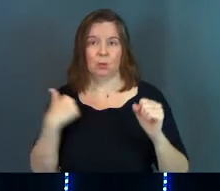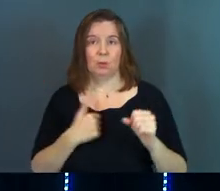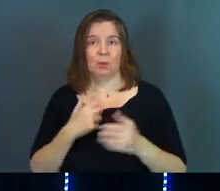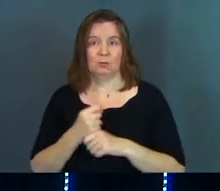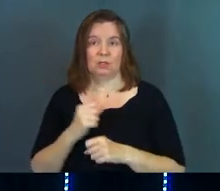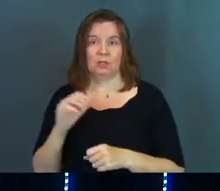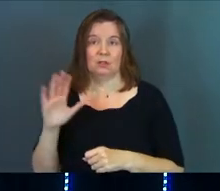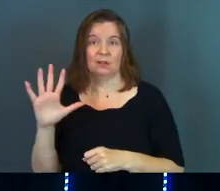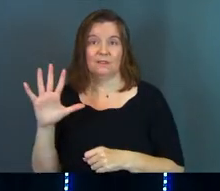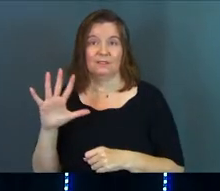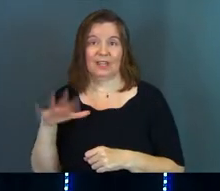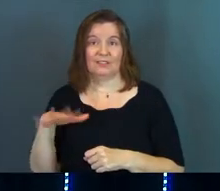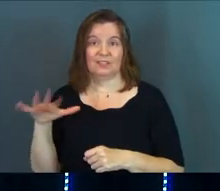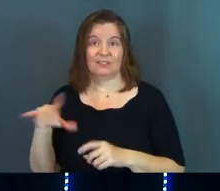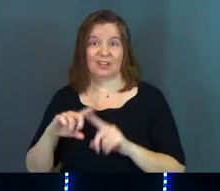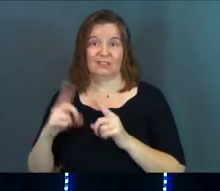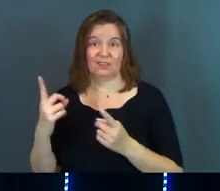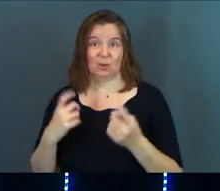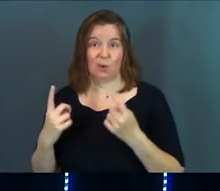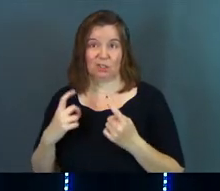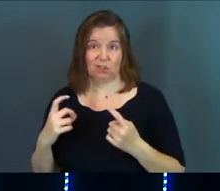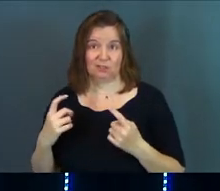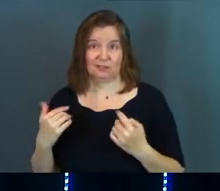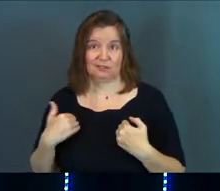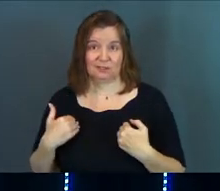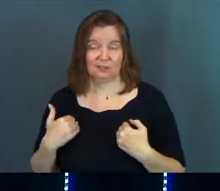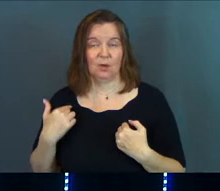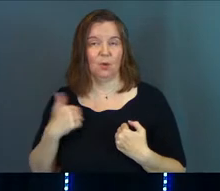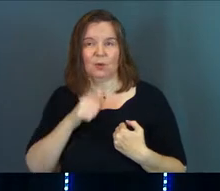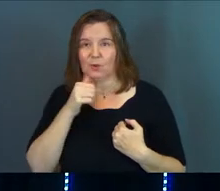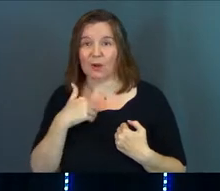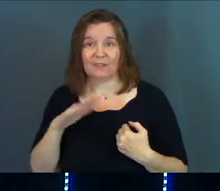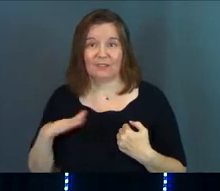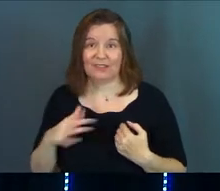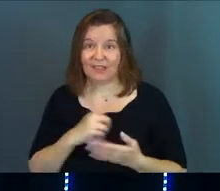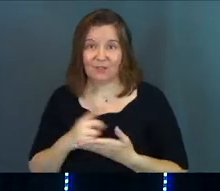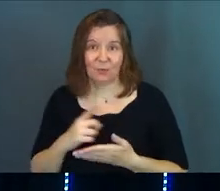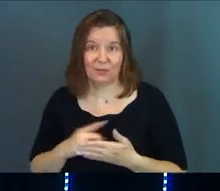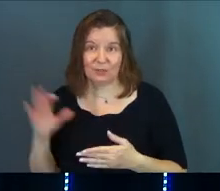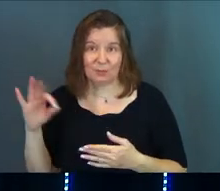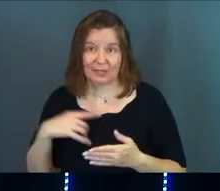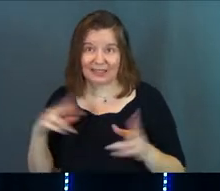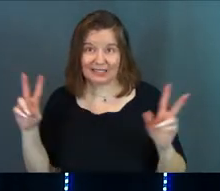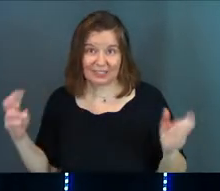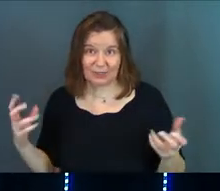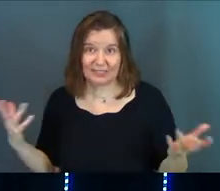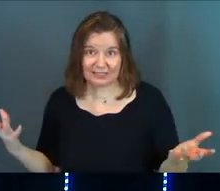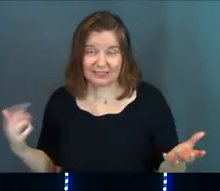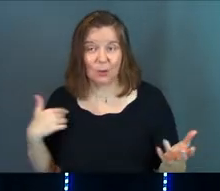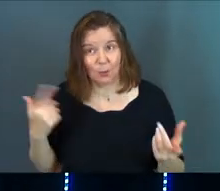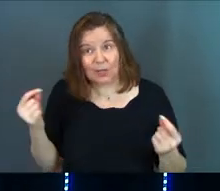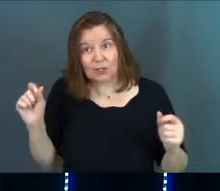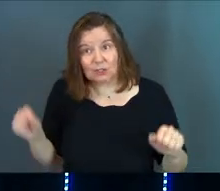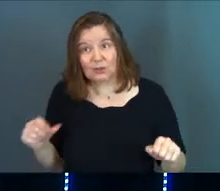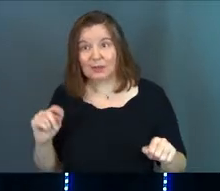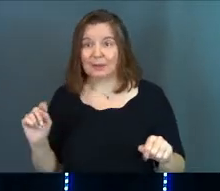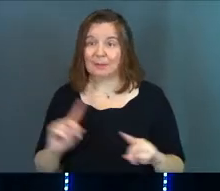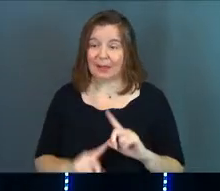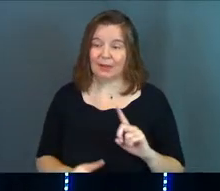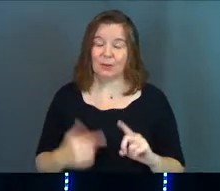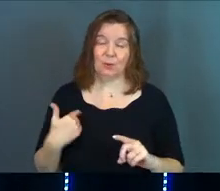We received a total of 55 questions. Okay. We don't have 55 weeks to preach this series. We could do it,